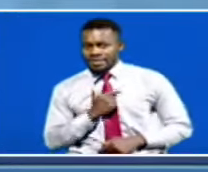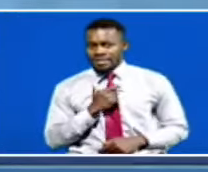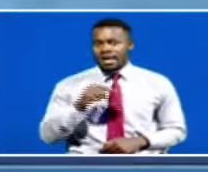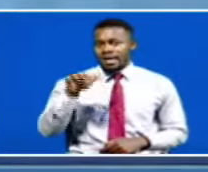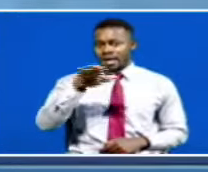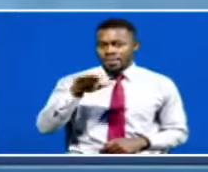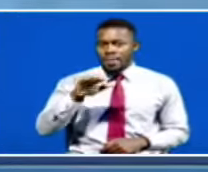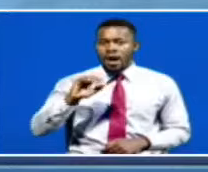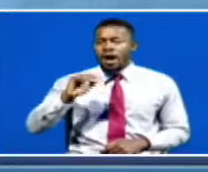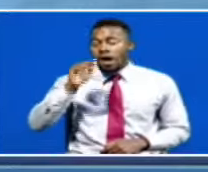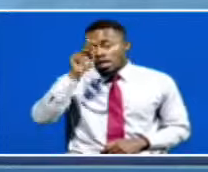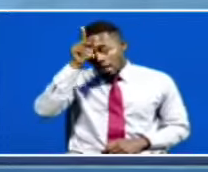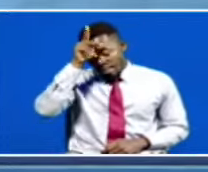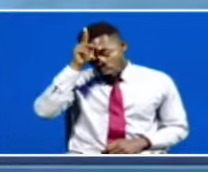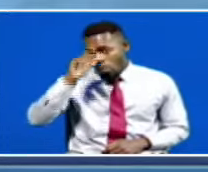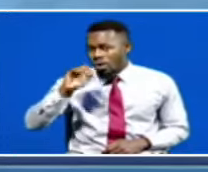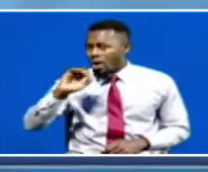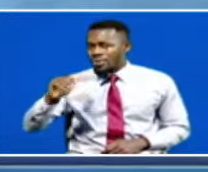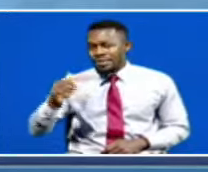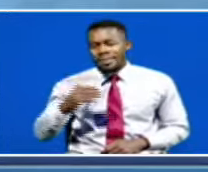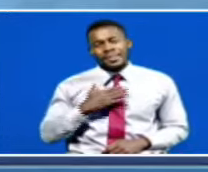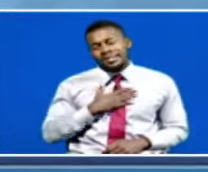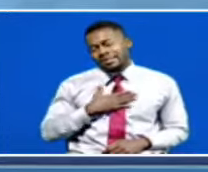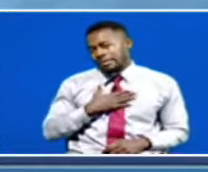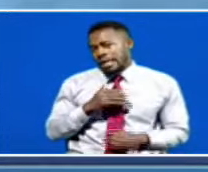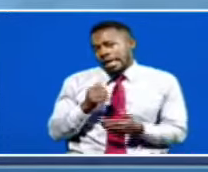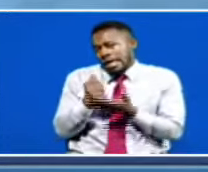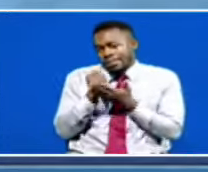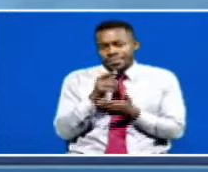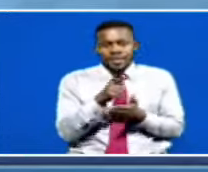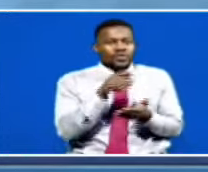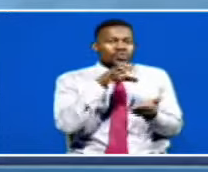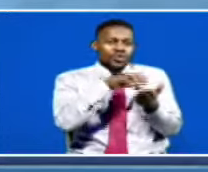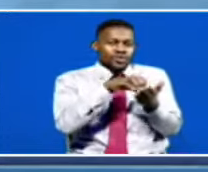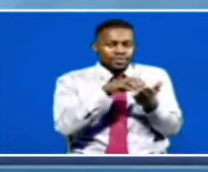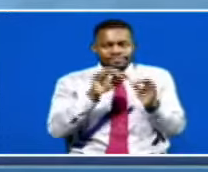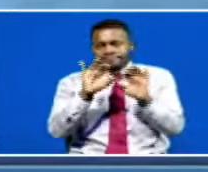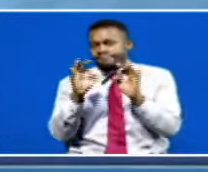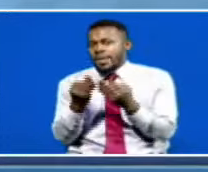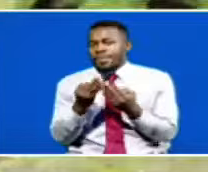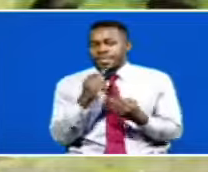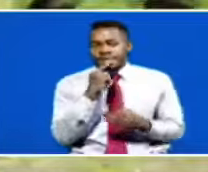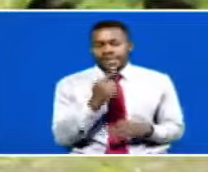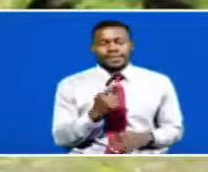send professional divers to help in retrieving the body. Clement Masombo reports.